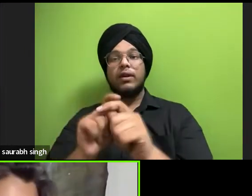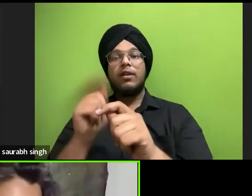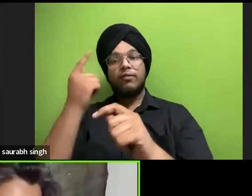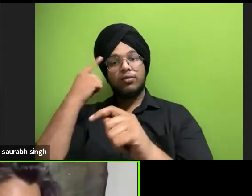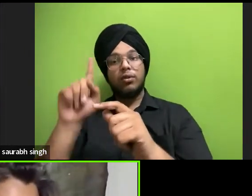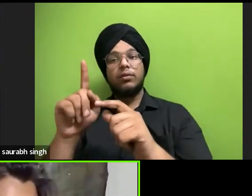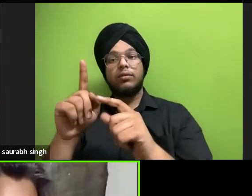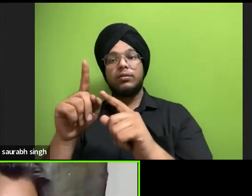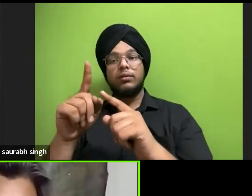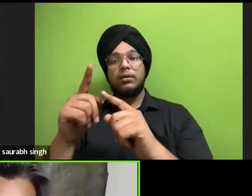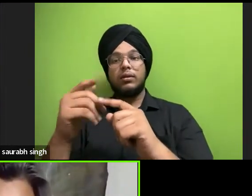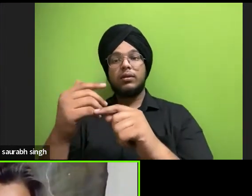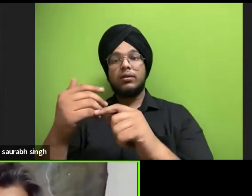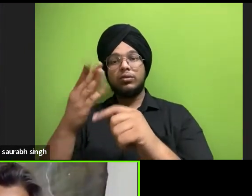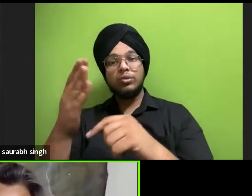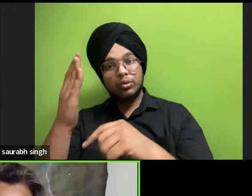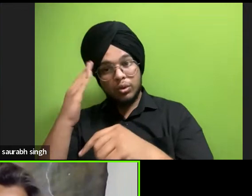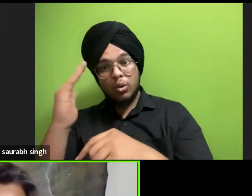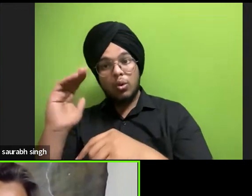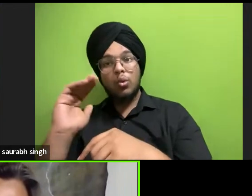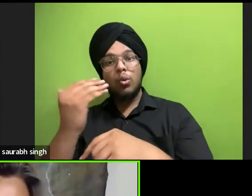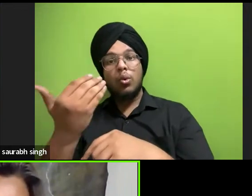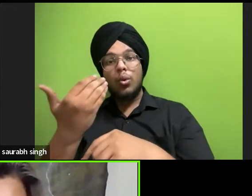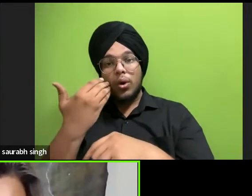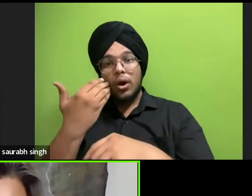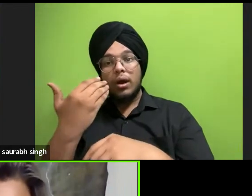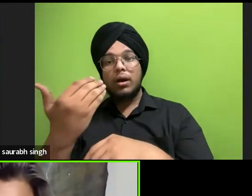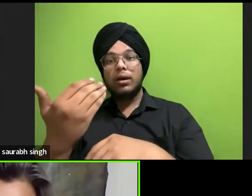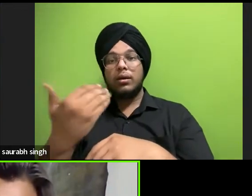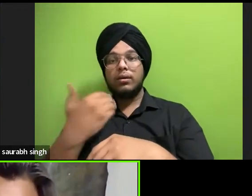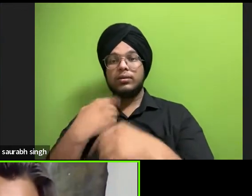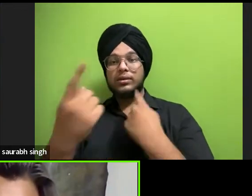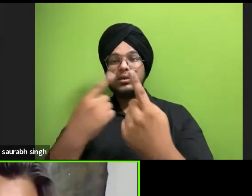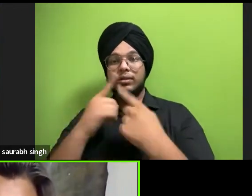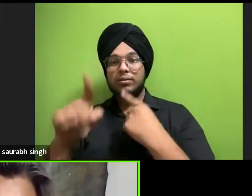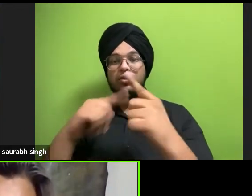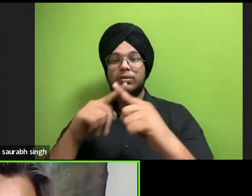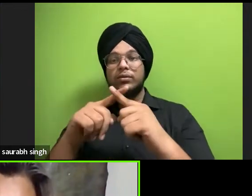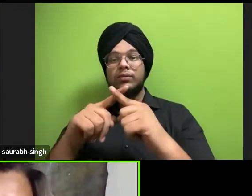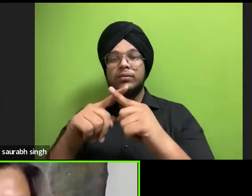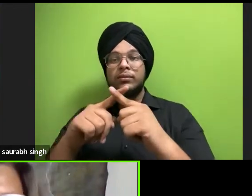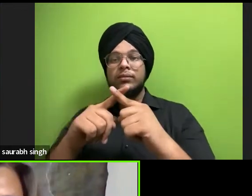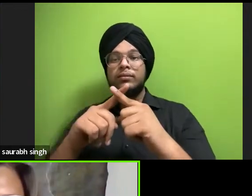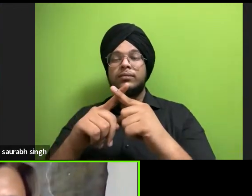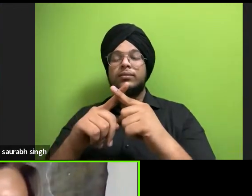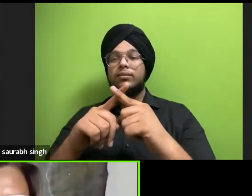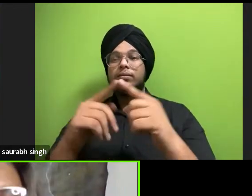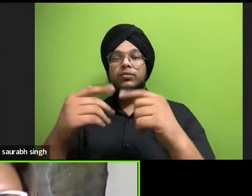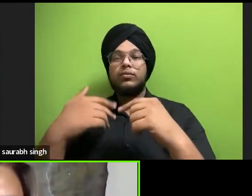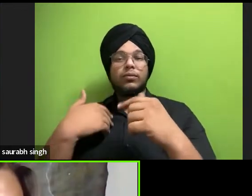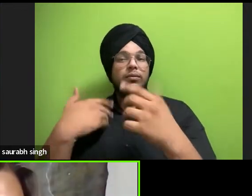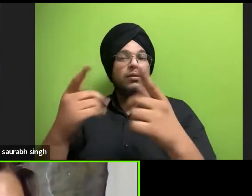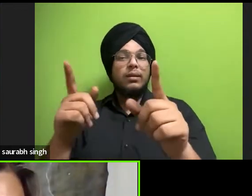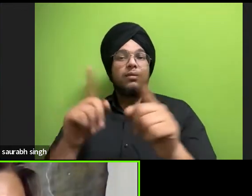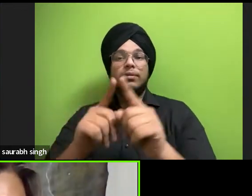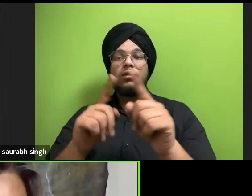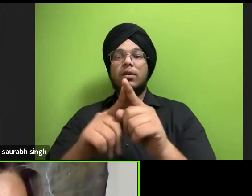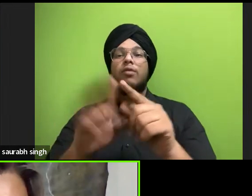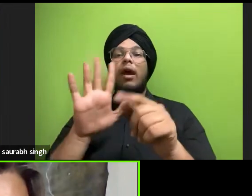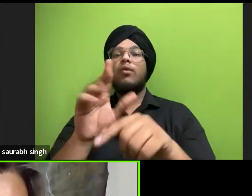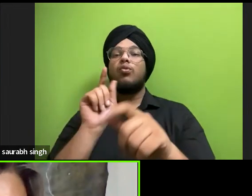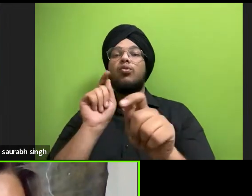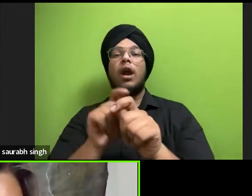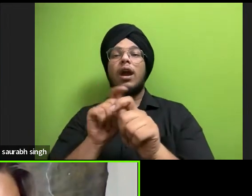show. Actually, you know, when one of the things we were discussing was what are the 5 works that I